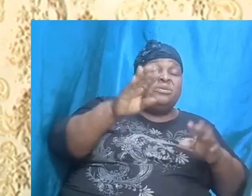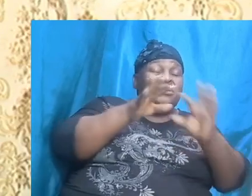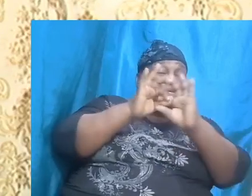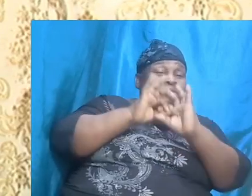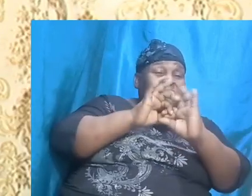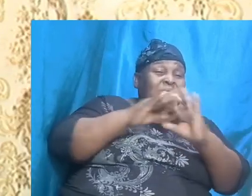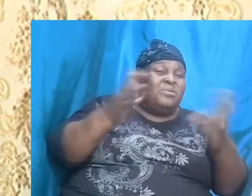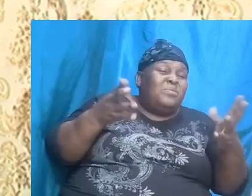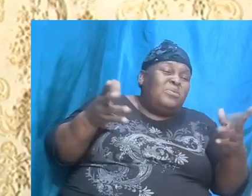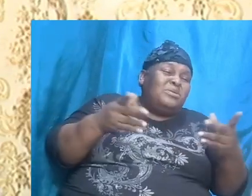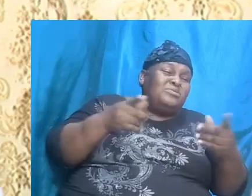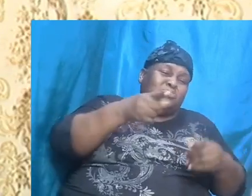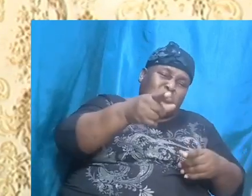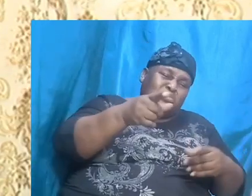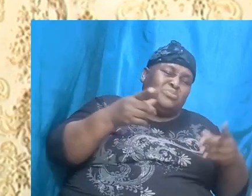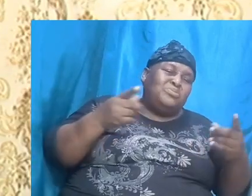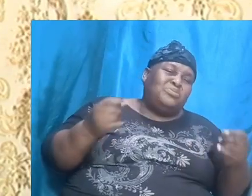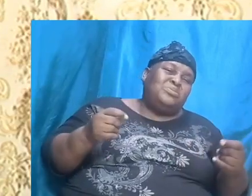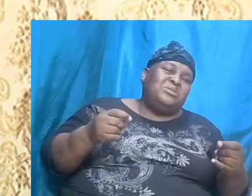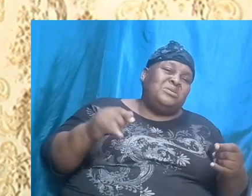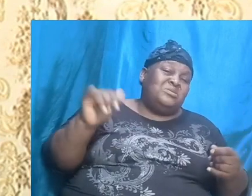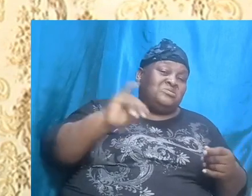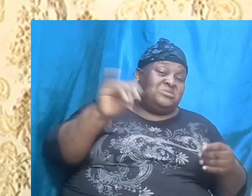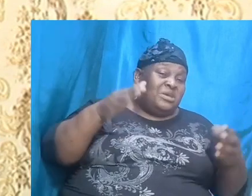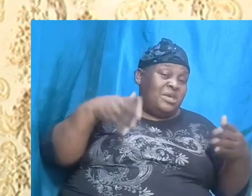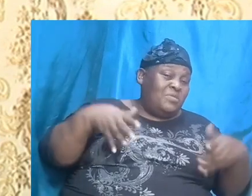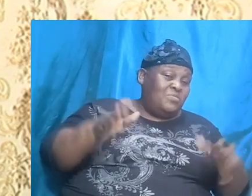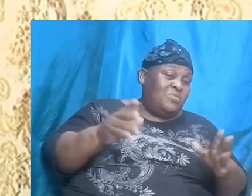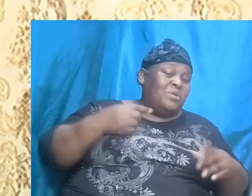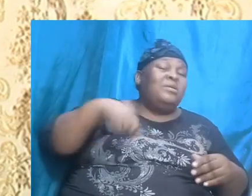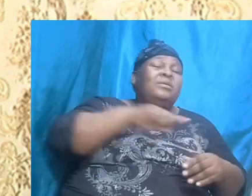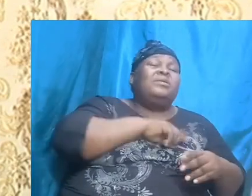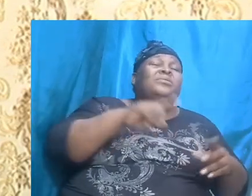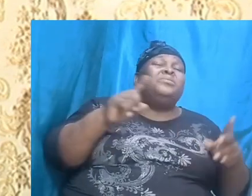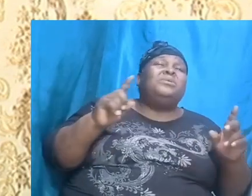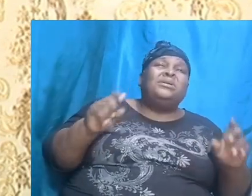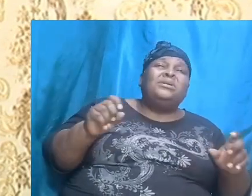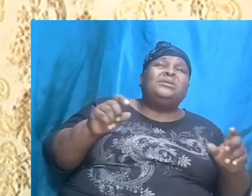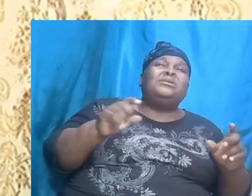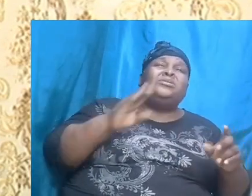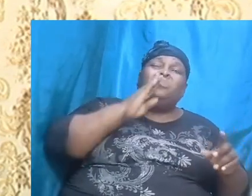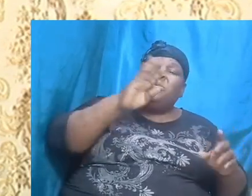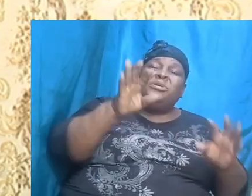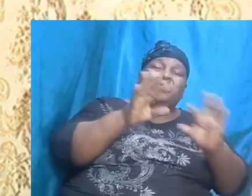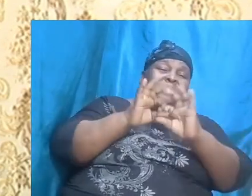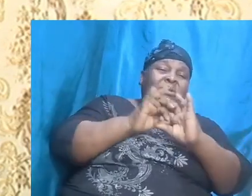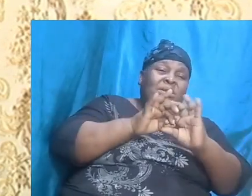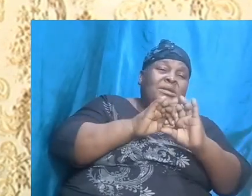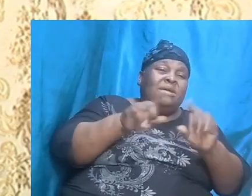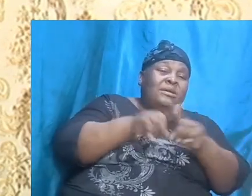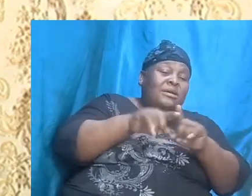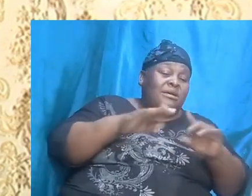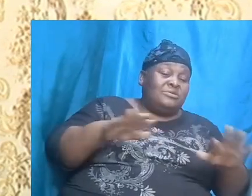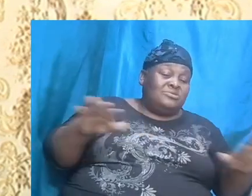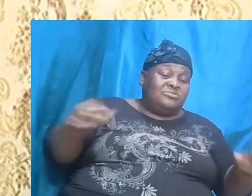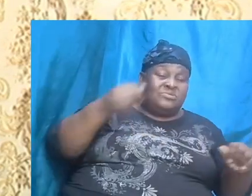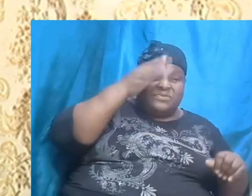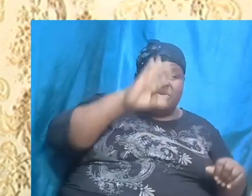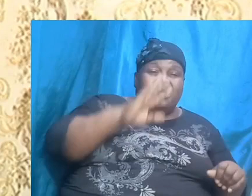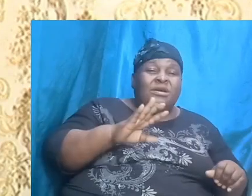In a similar way, we need to be united as children of God as we move on our way to the new